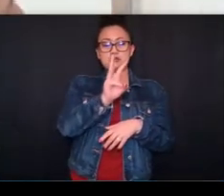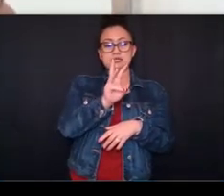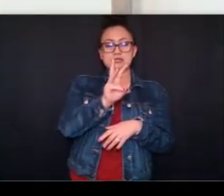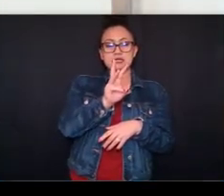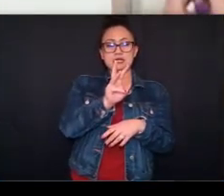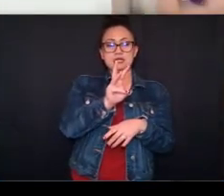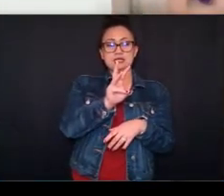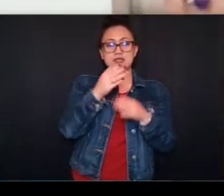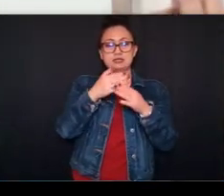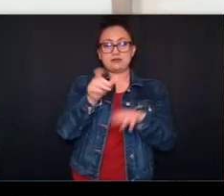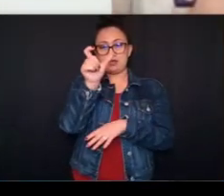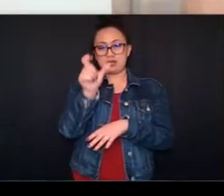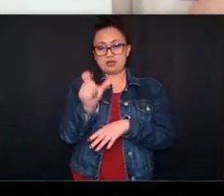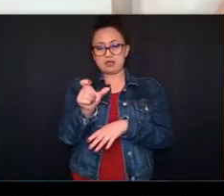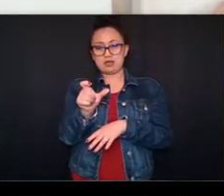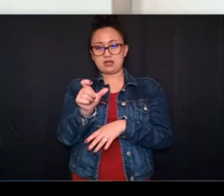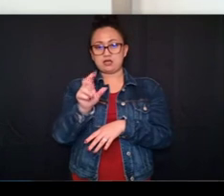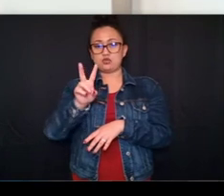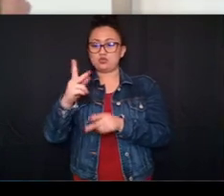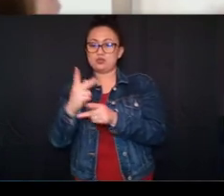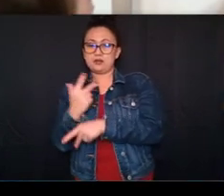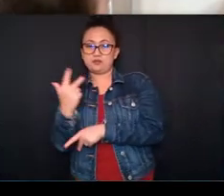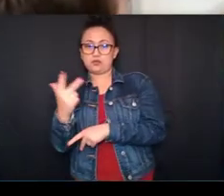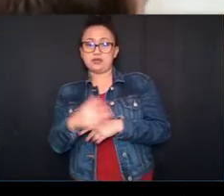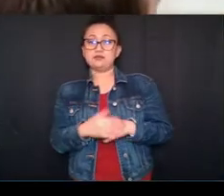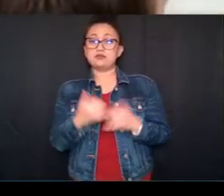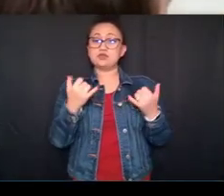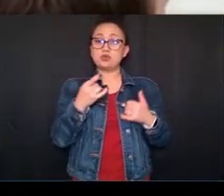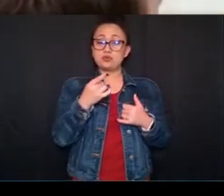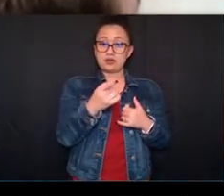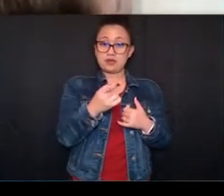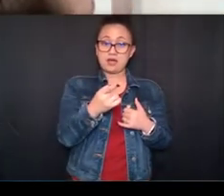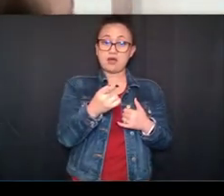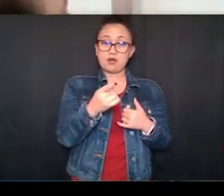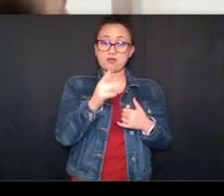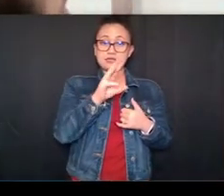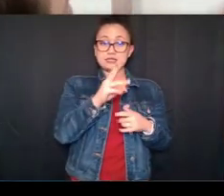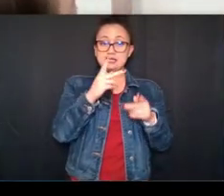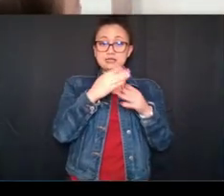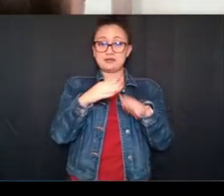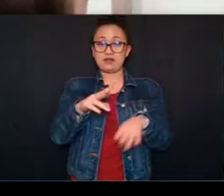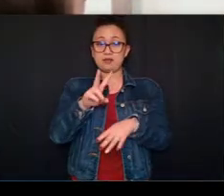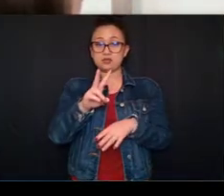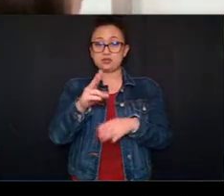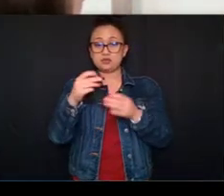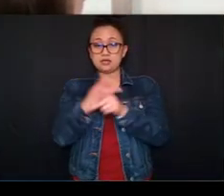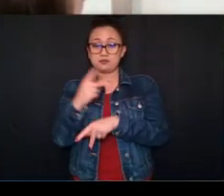that to the next problem. This became a 6. Now we go left to right multiplication and division. 6